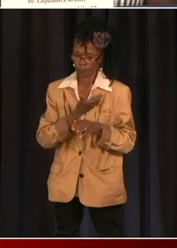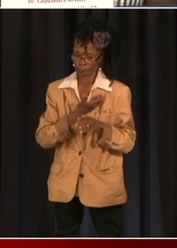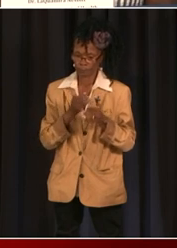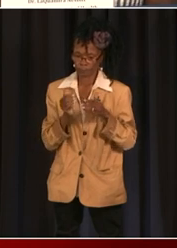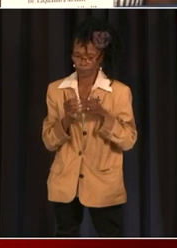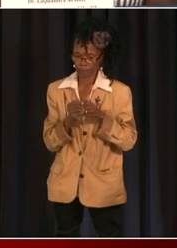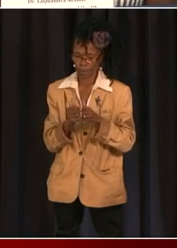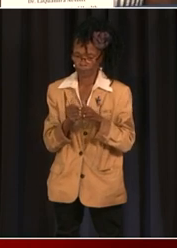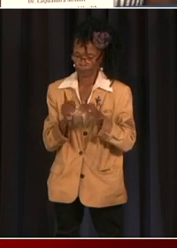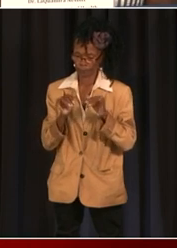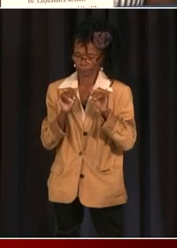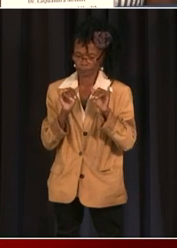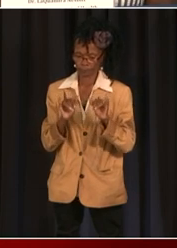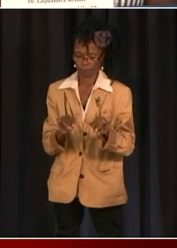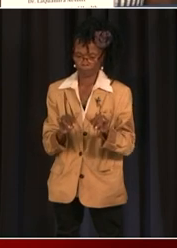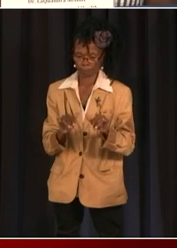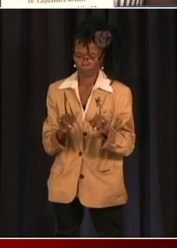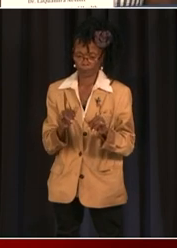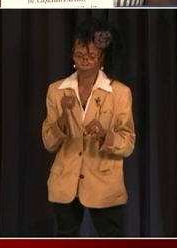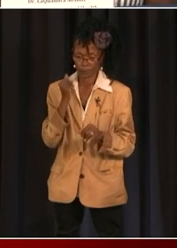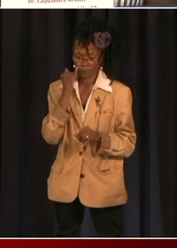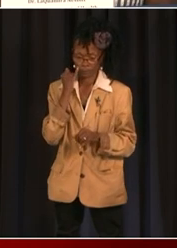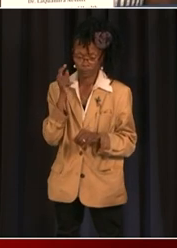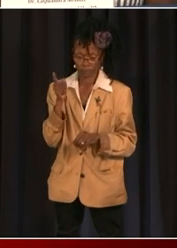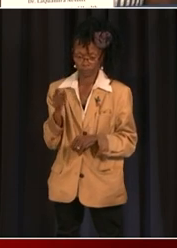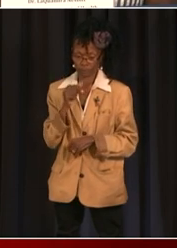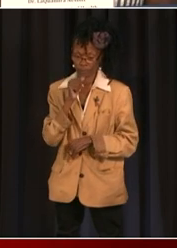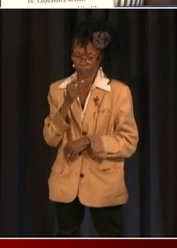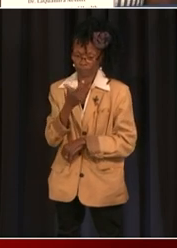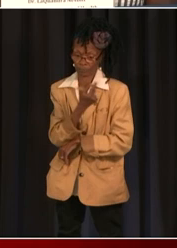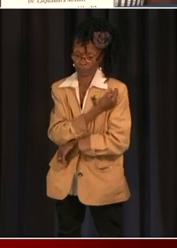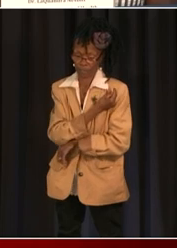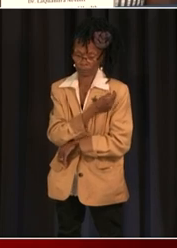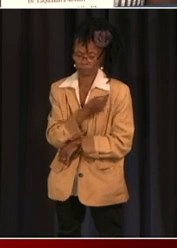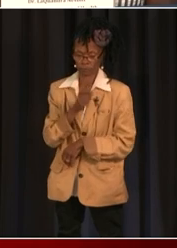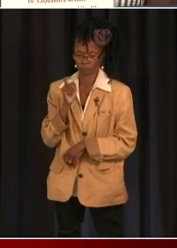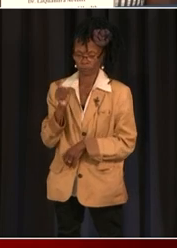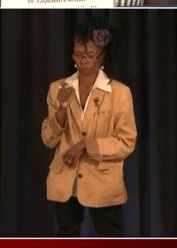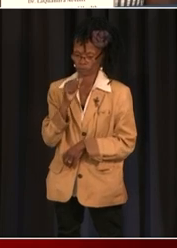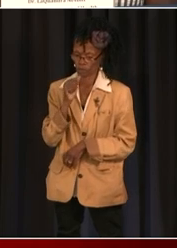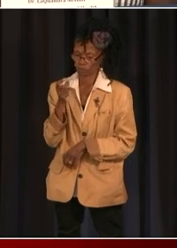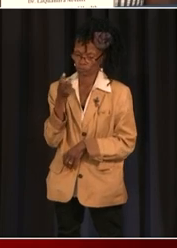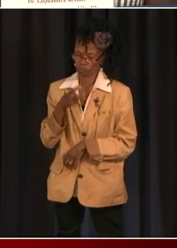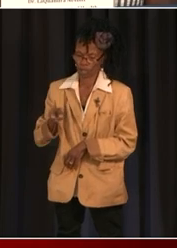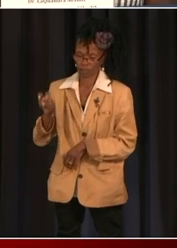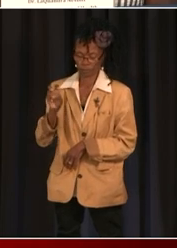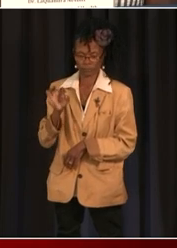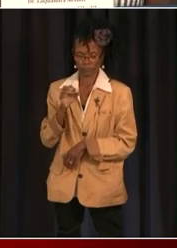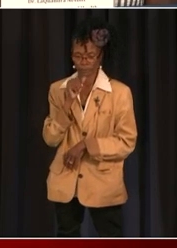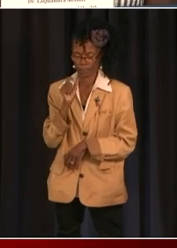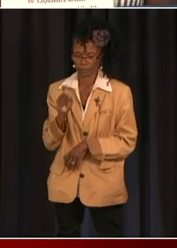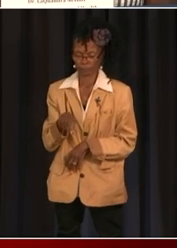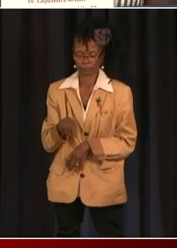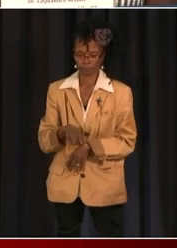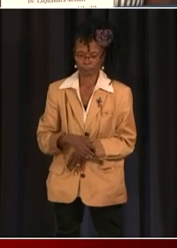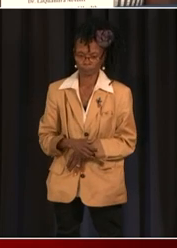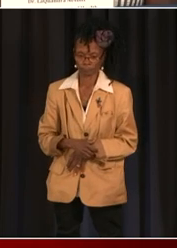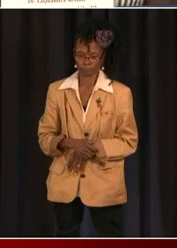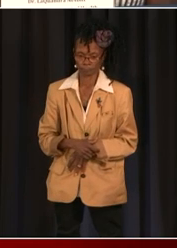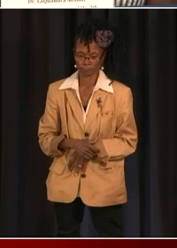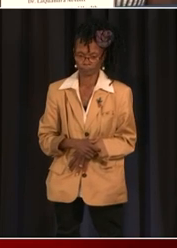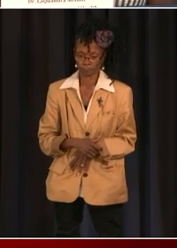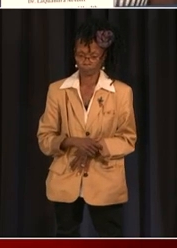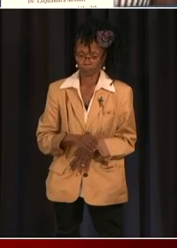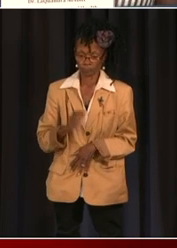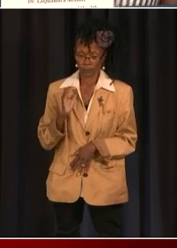persons should refrain from non-essential travel when at all possible to reduce the risk of transmission of COVID-19.